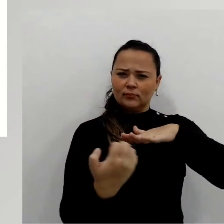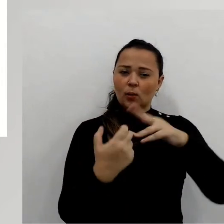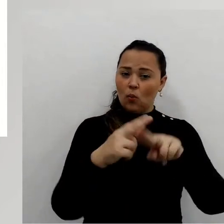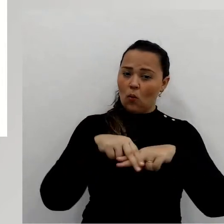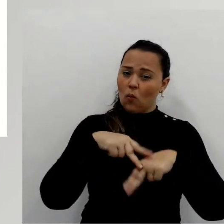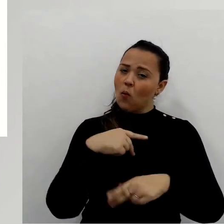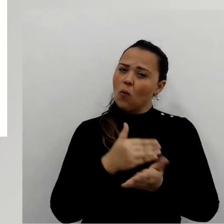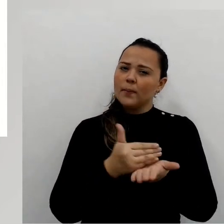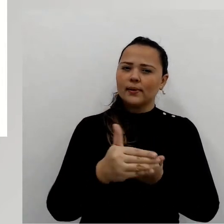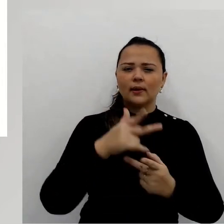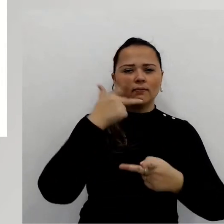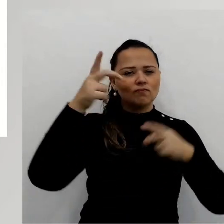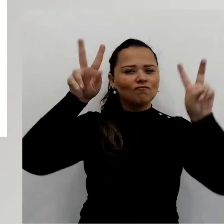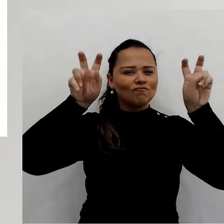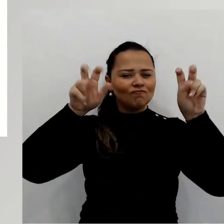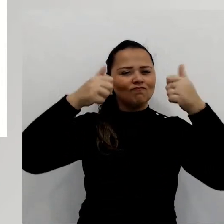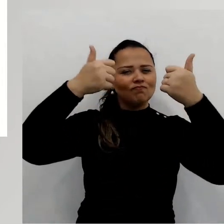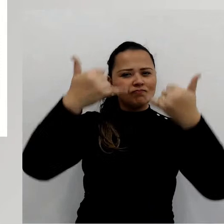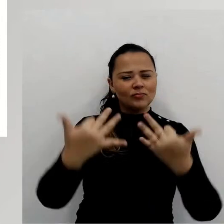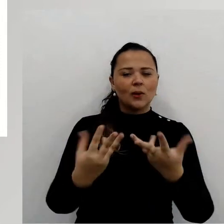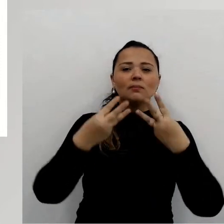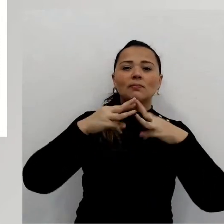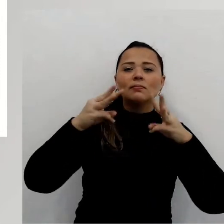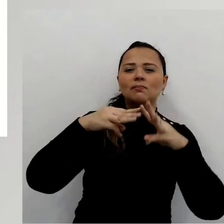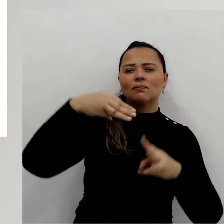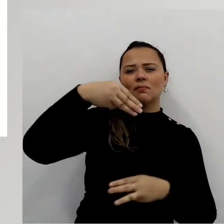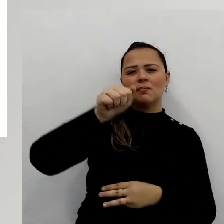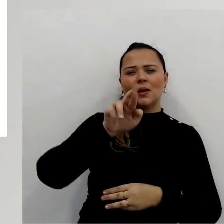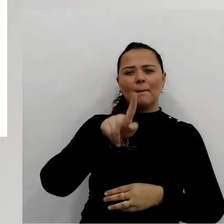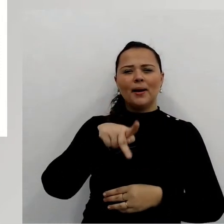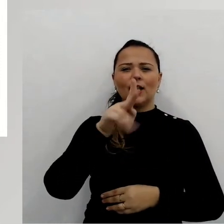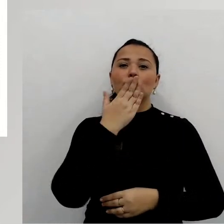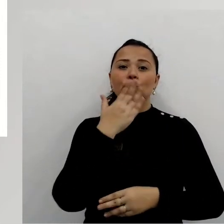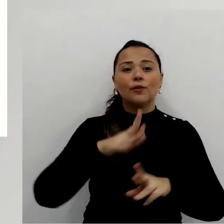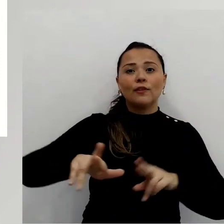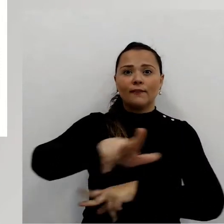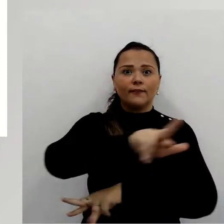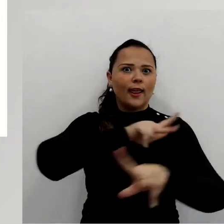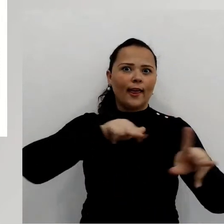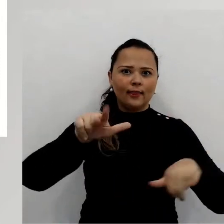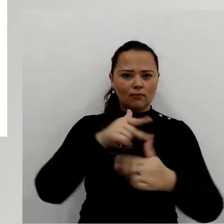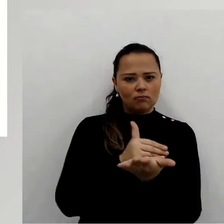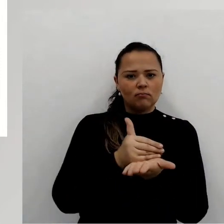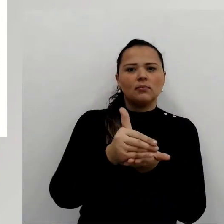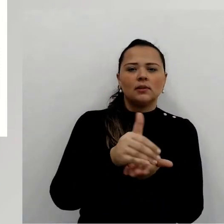marketing, where we're actually leveraging print and